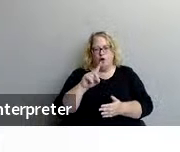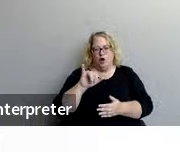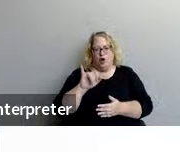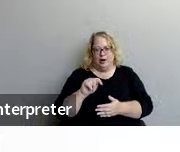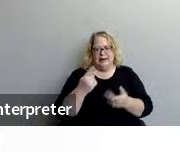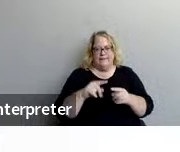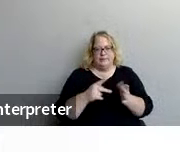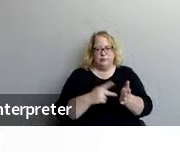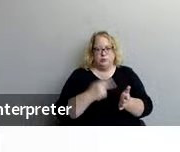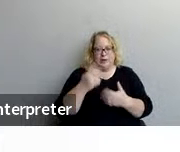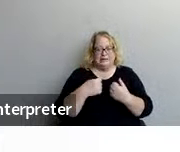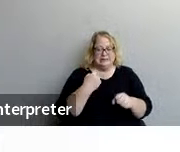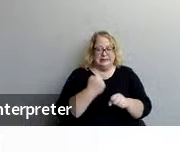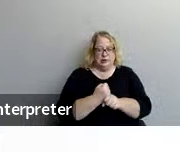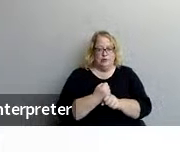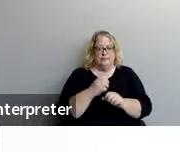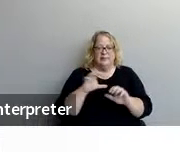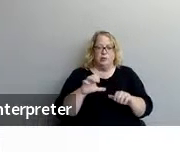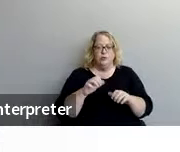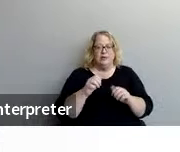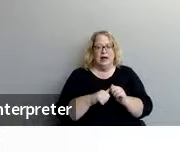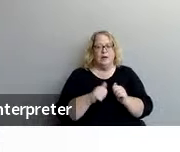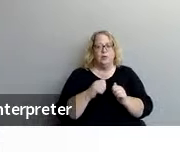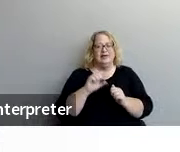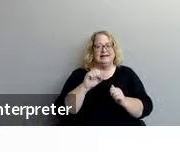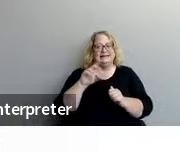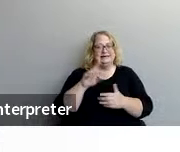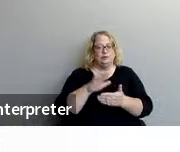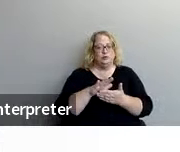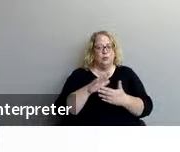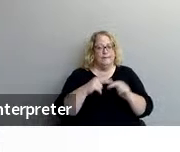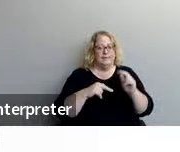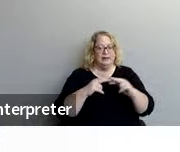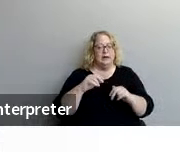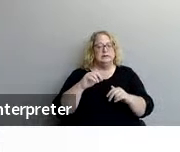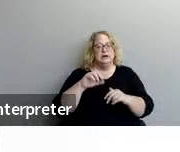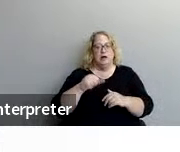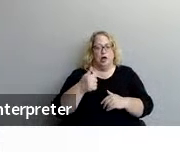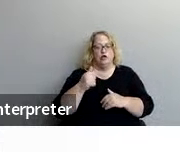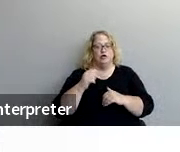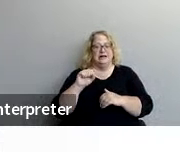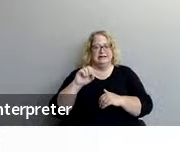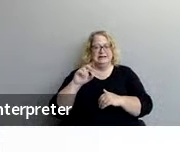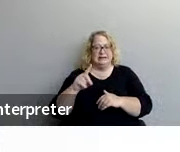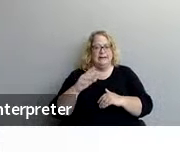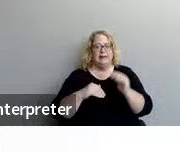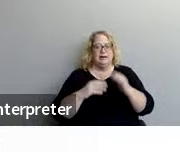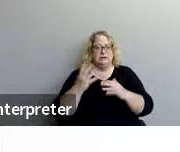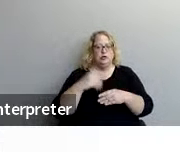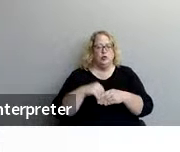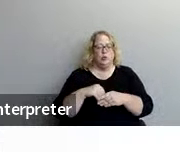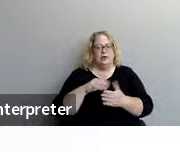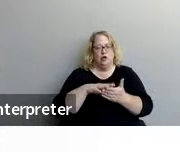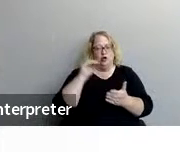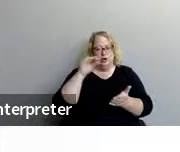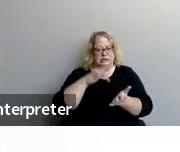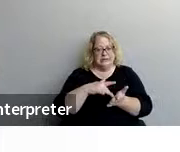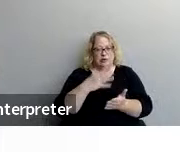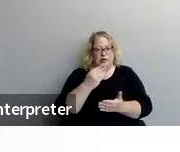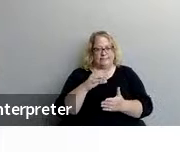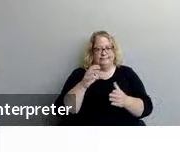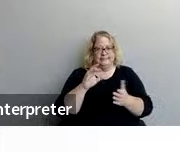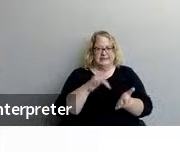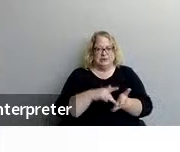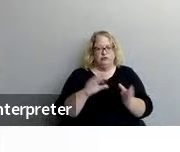conducts audits with our SSD school buildings and several other SSD buildings, including the Learning Center and Central